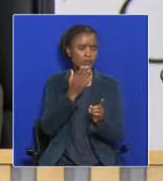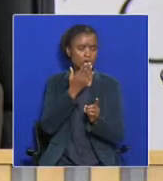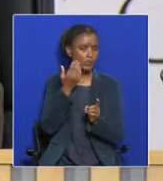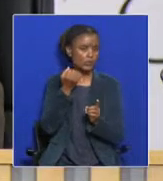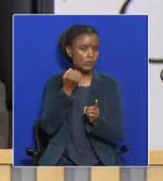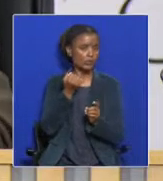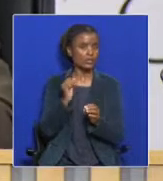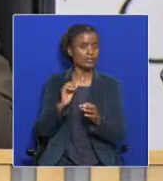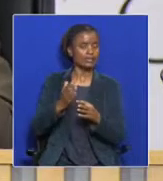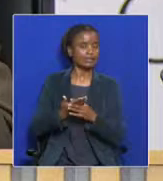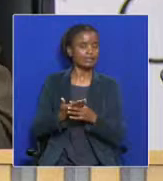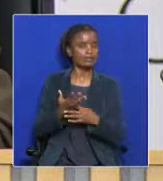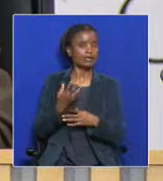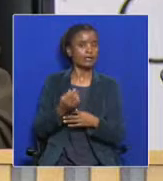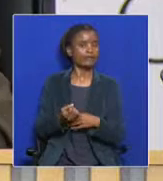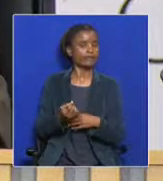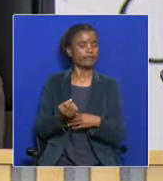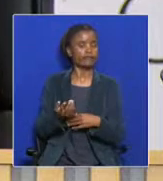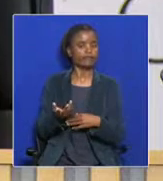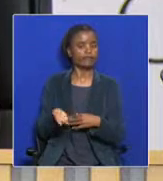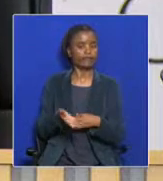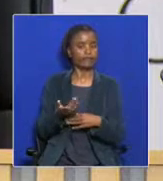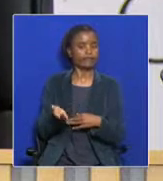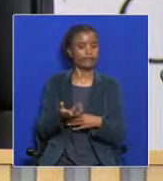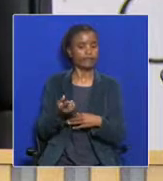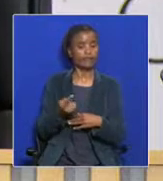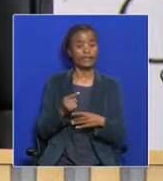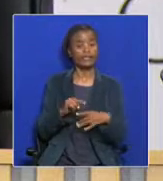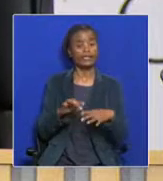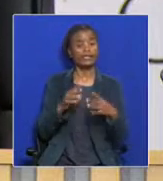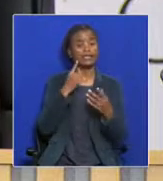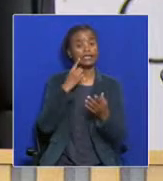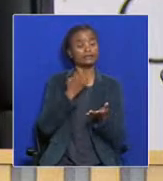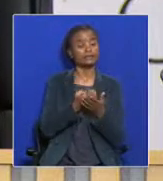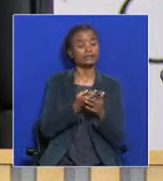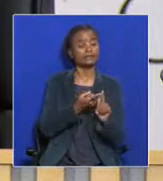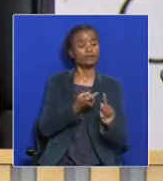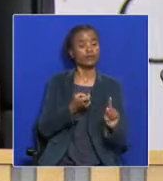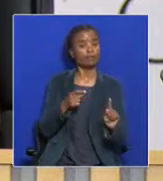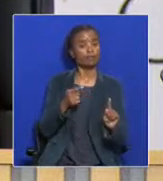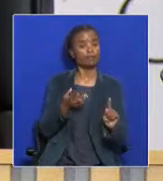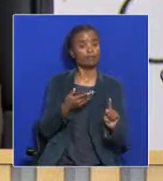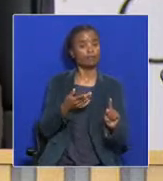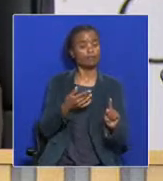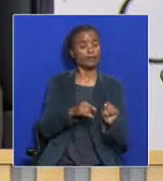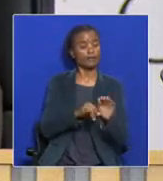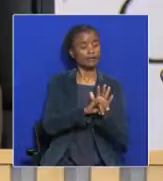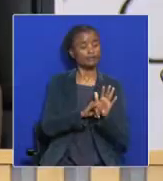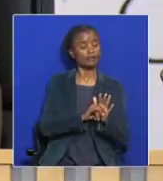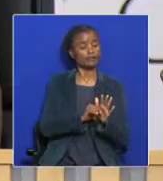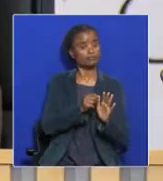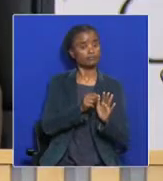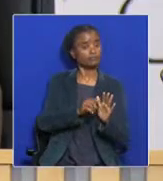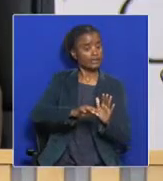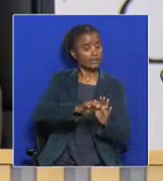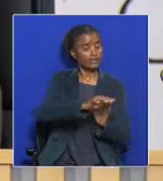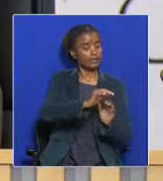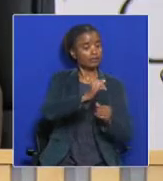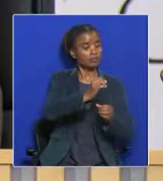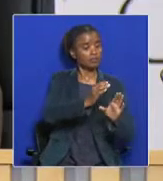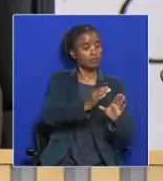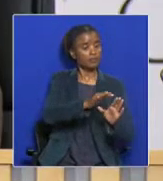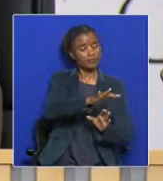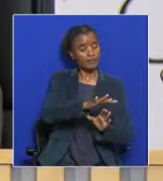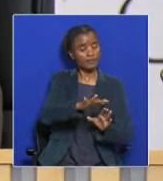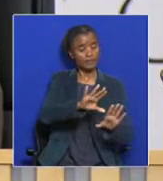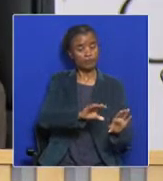where we've now transferred exhibits from one of those identified depots to Maiden Wharf. It hasn't